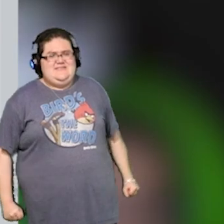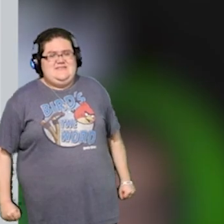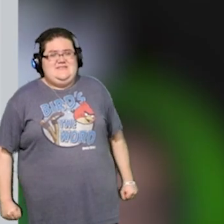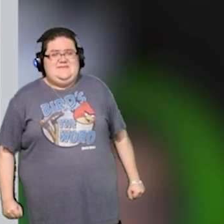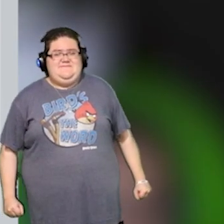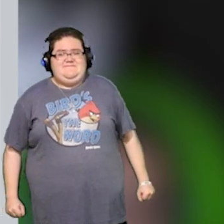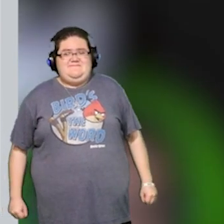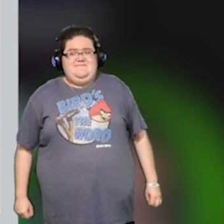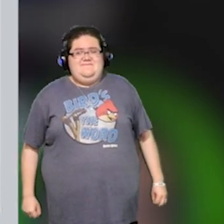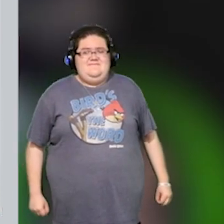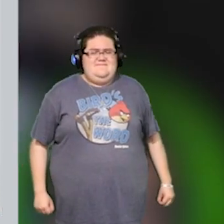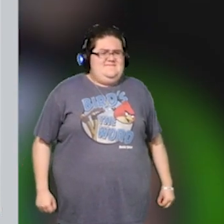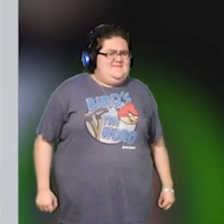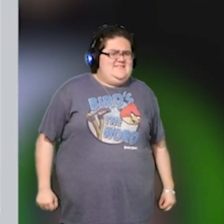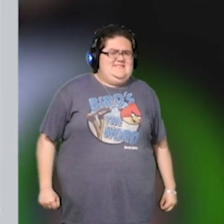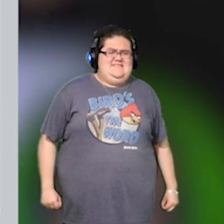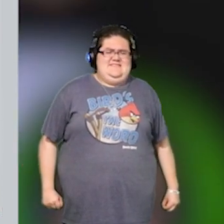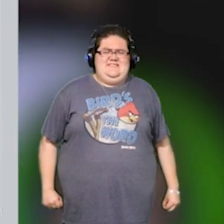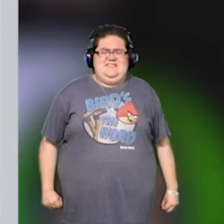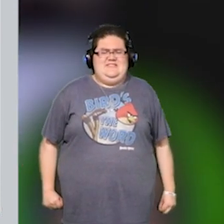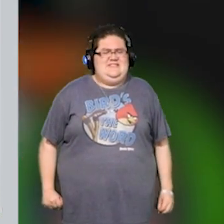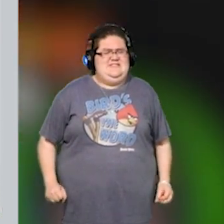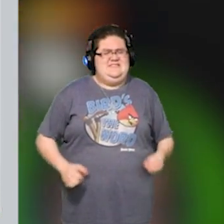Roaring elbow, but gets a kick in the face.